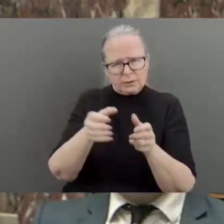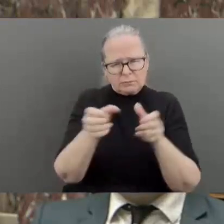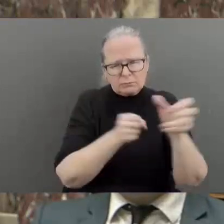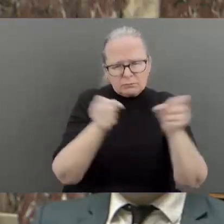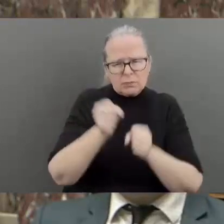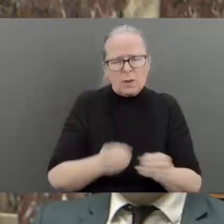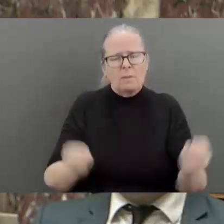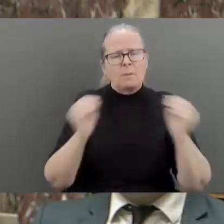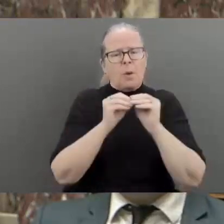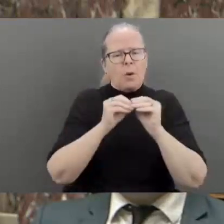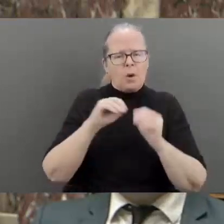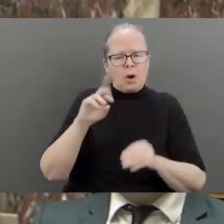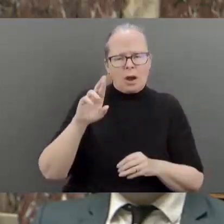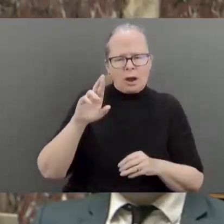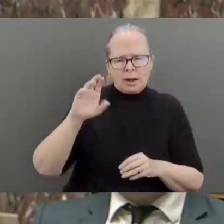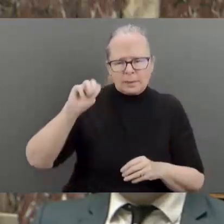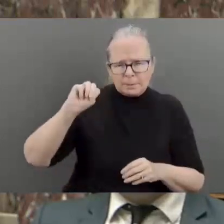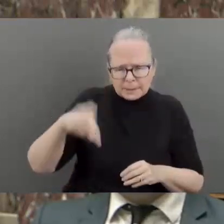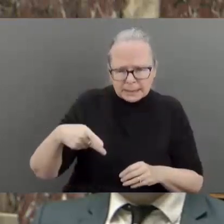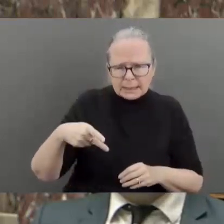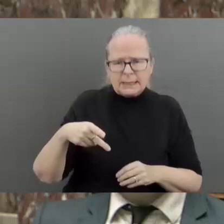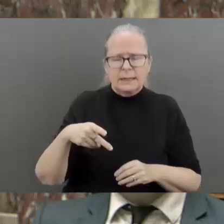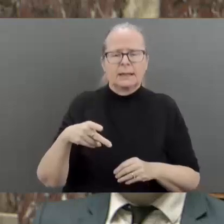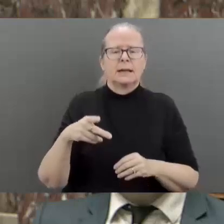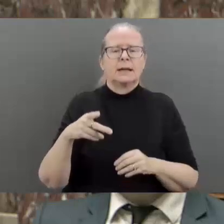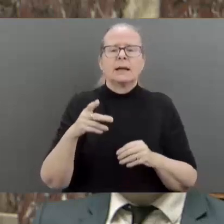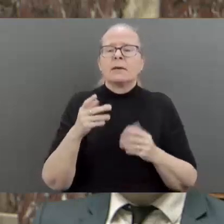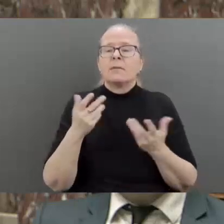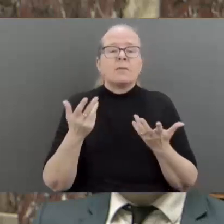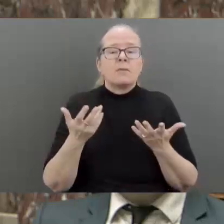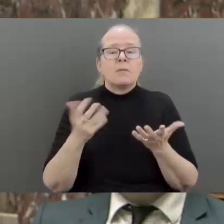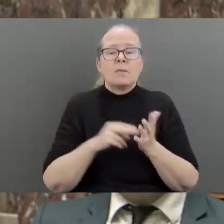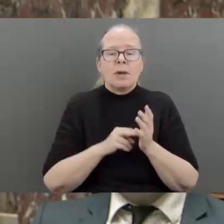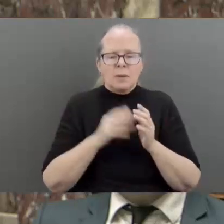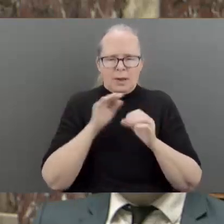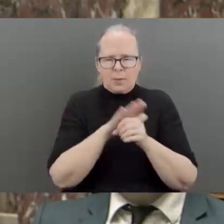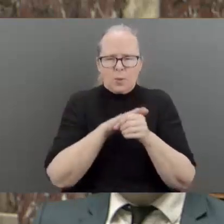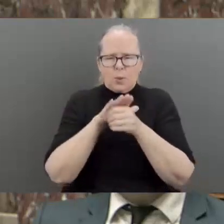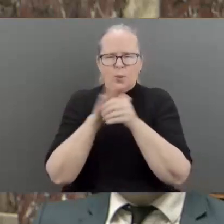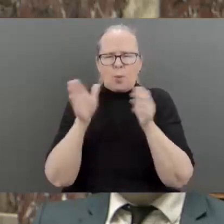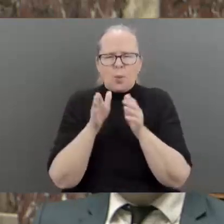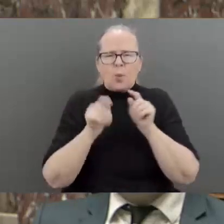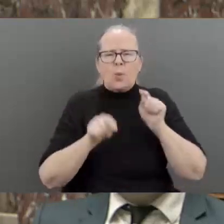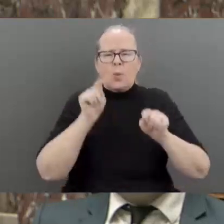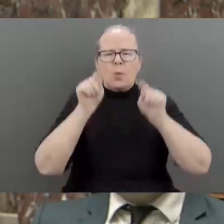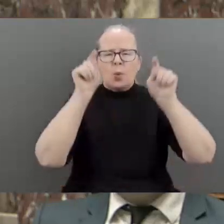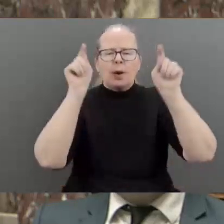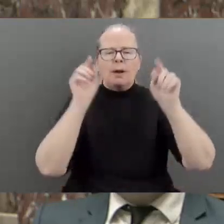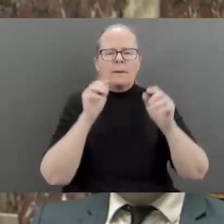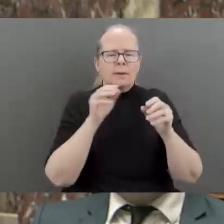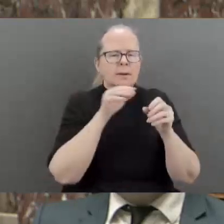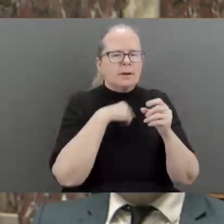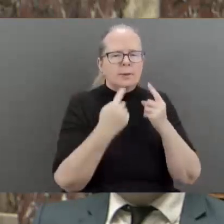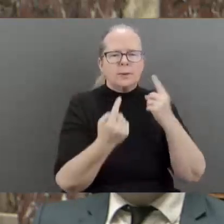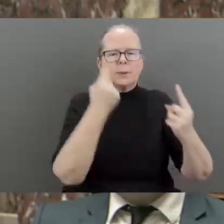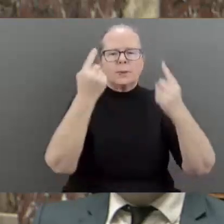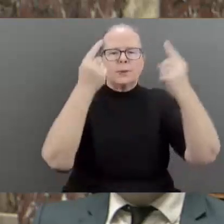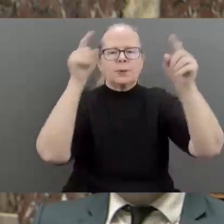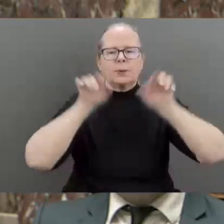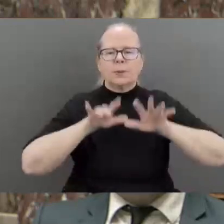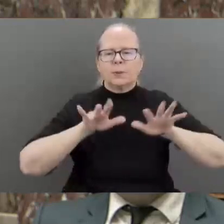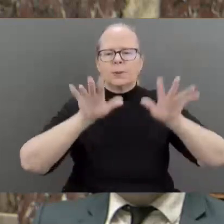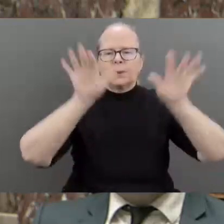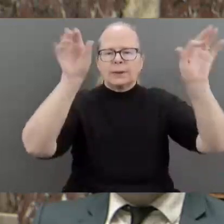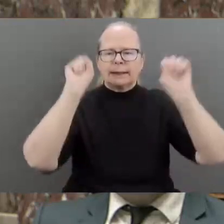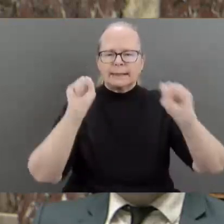in rural detachments and hiring additional officers in areas like major crime. We've created the Integrated